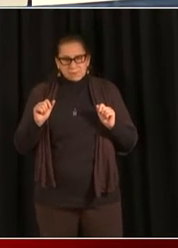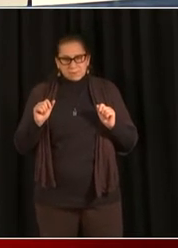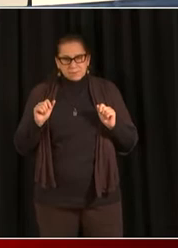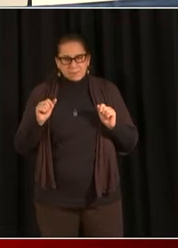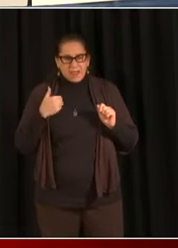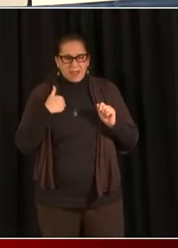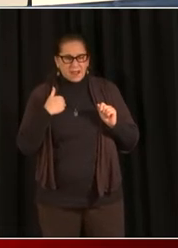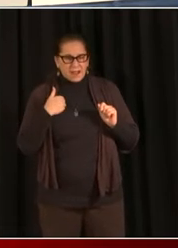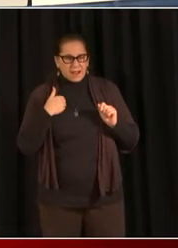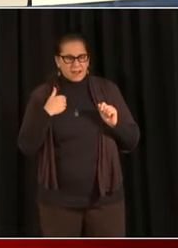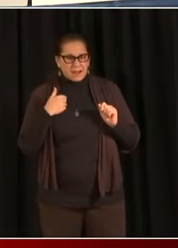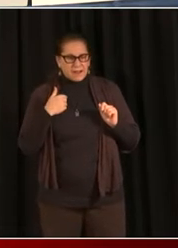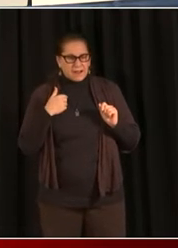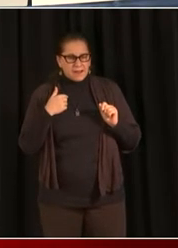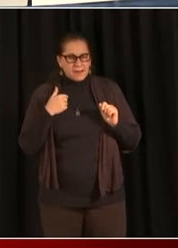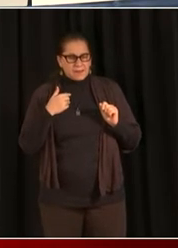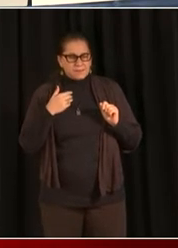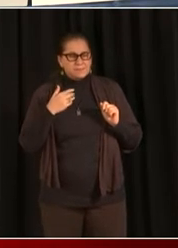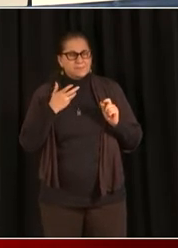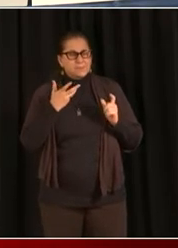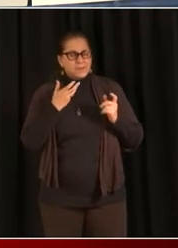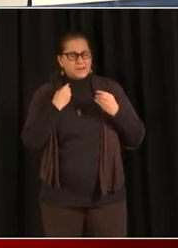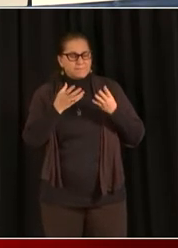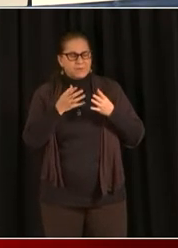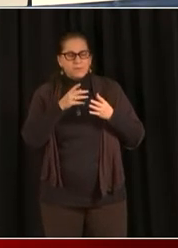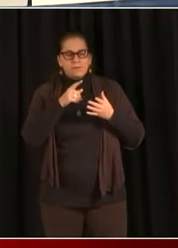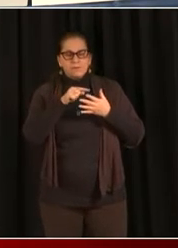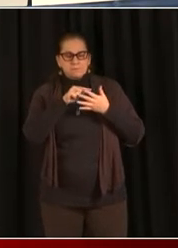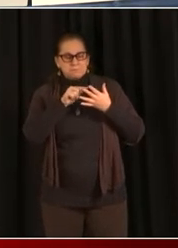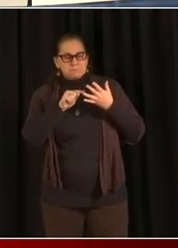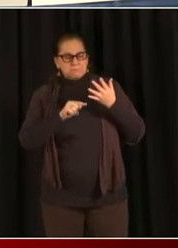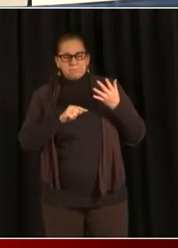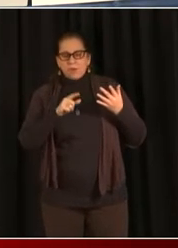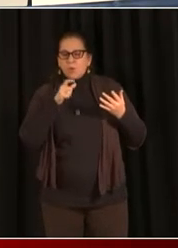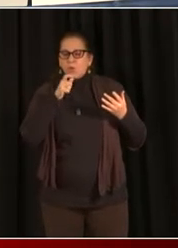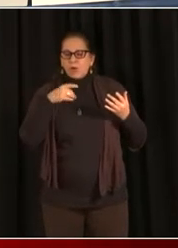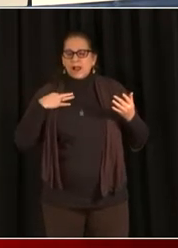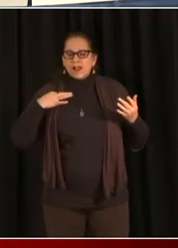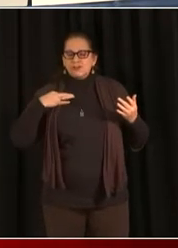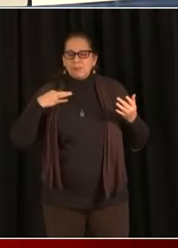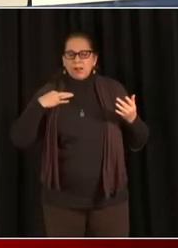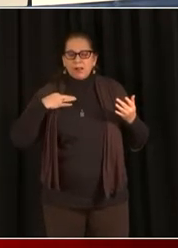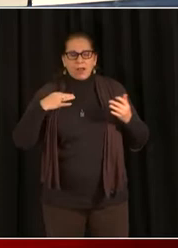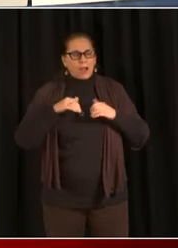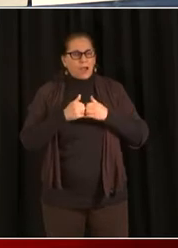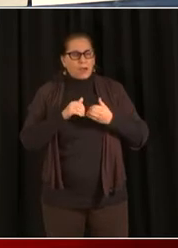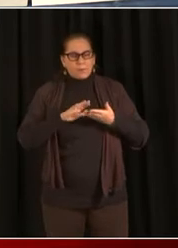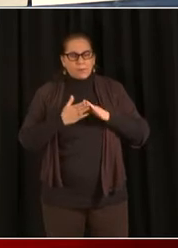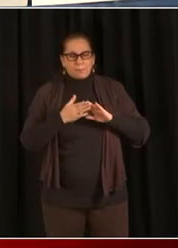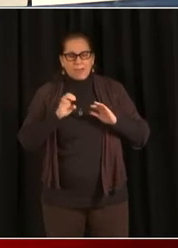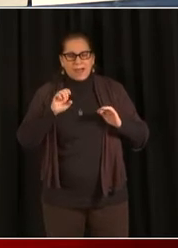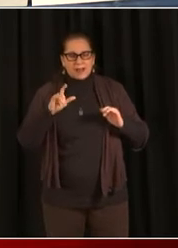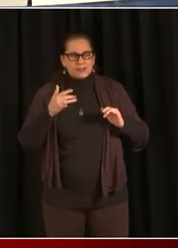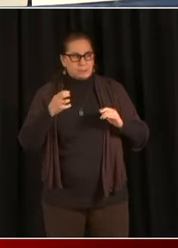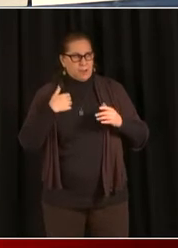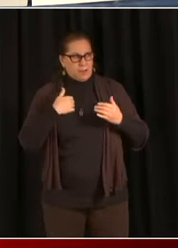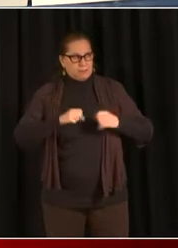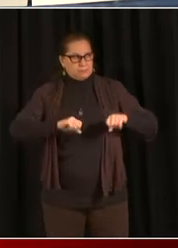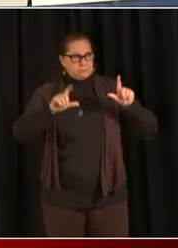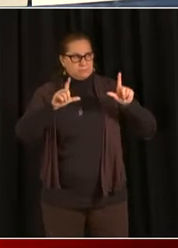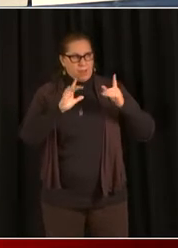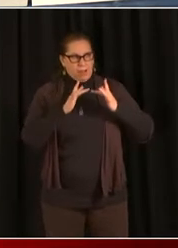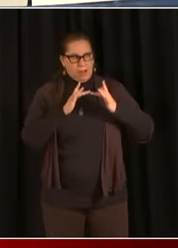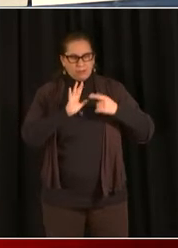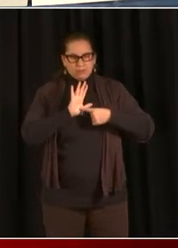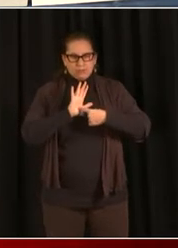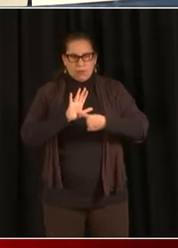of those businesses that are eligible. I'm not going to go through the list. You can see those. This, again, will be posted on our website, but there